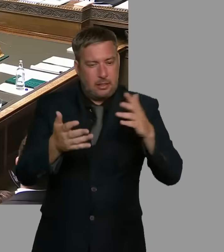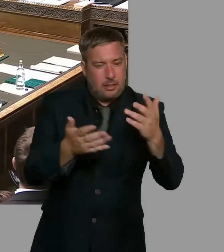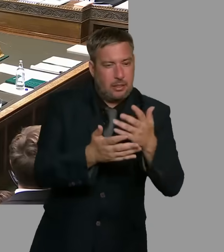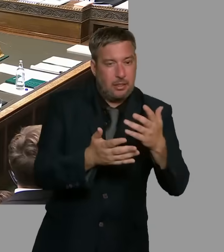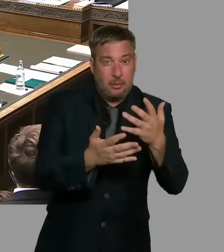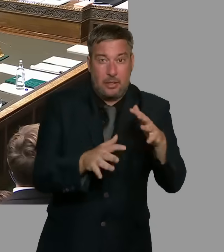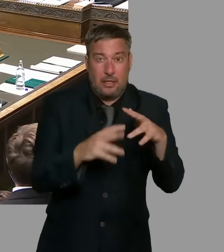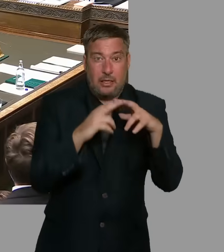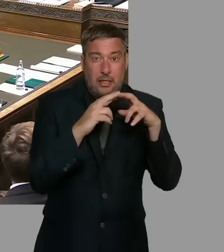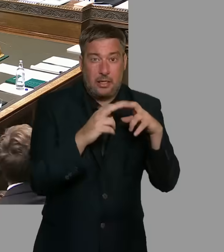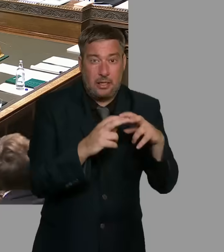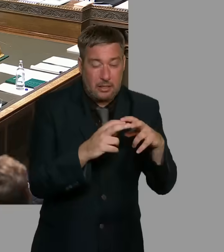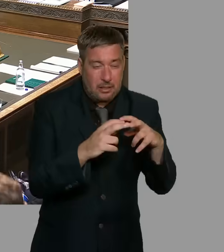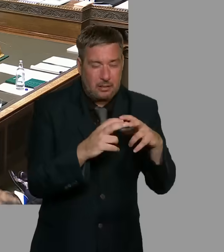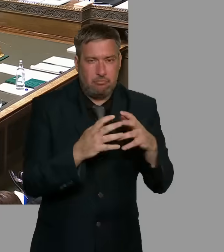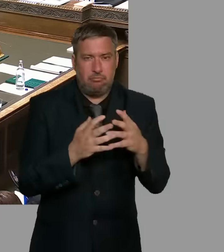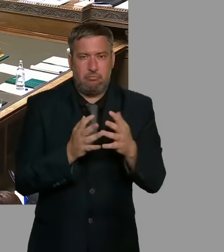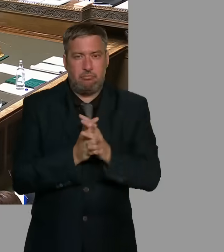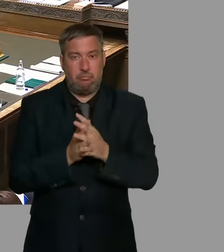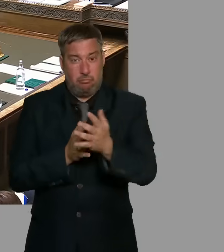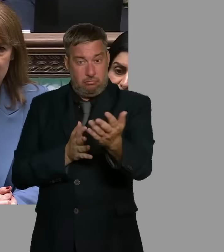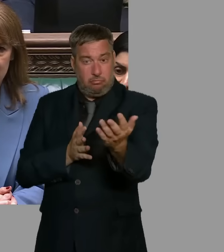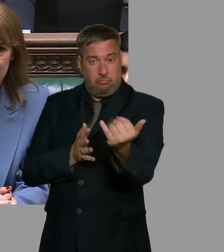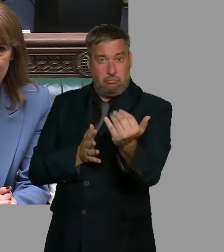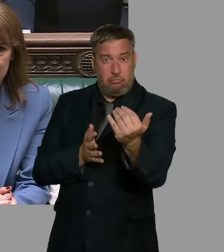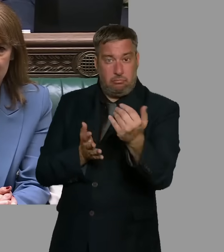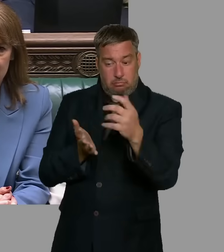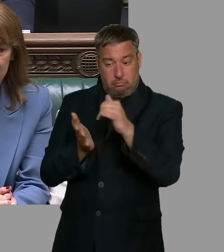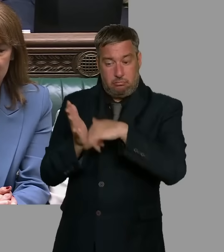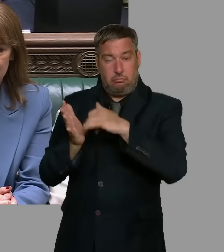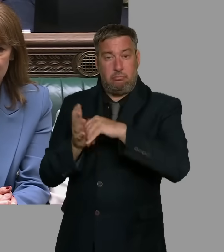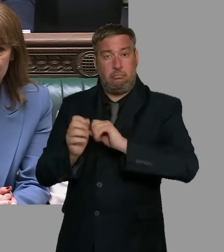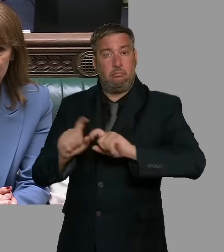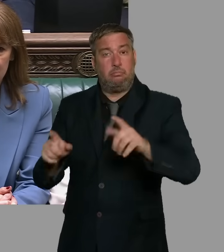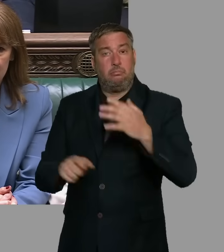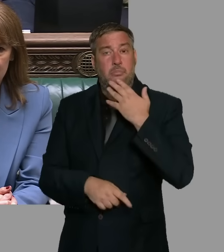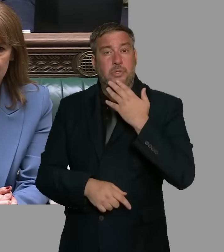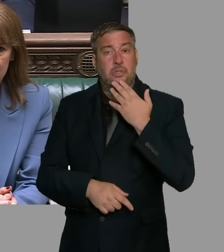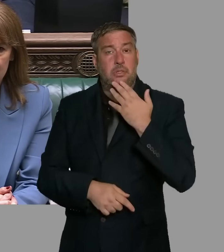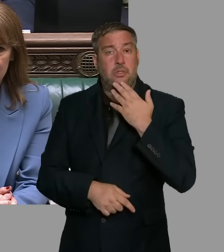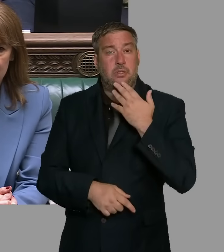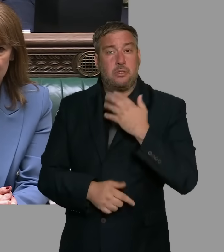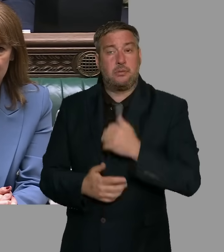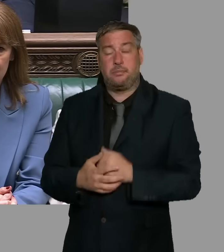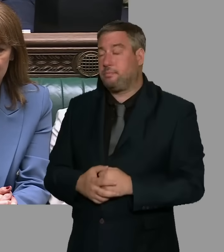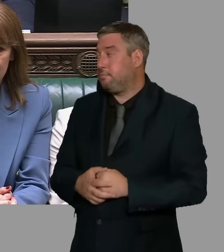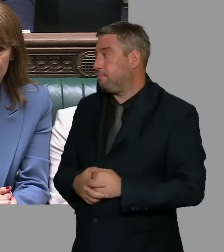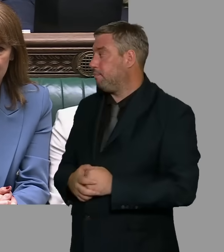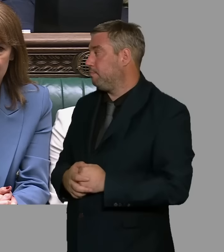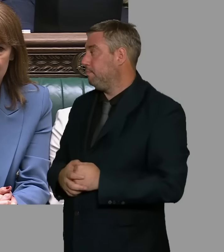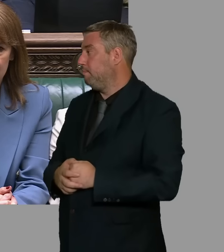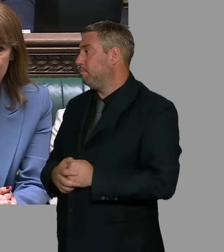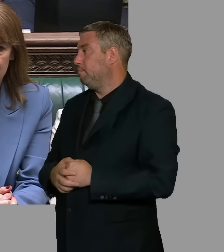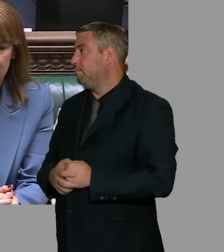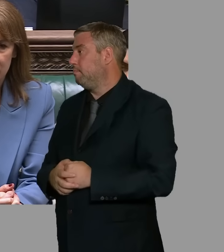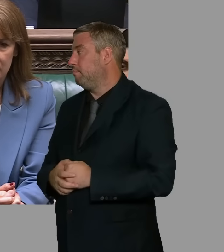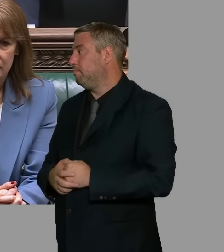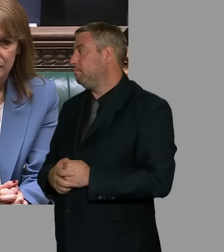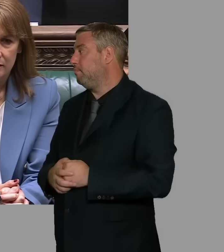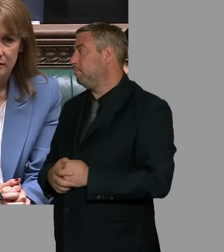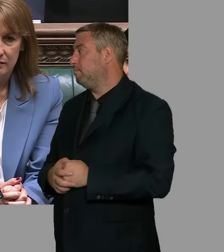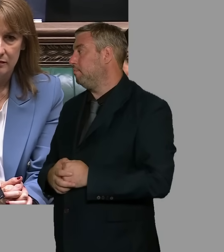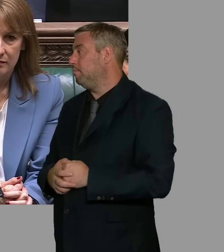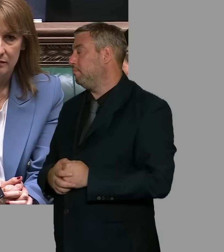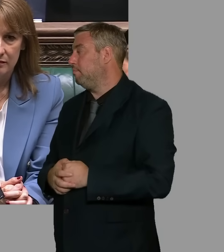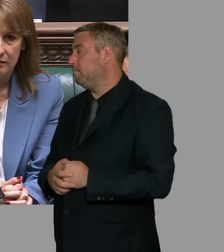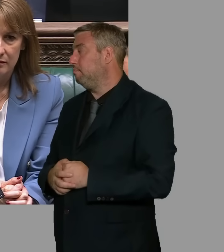Mr. Speaker, as I say, full due process was gone through in relation to this appointment, as would be expected. As for the publication of documents, as she